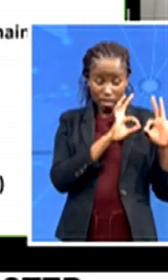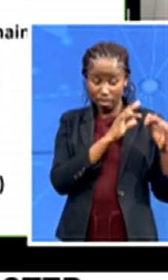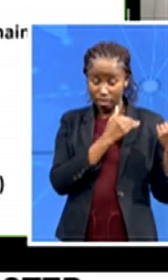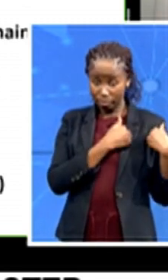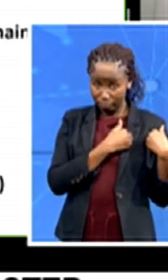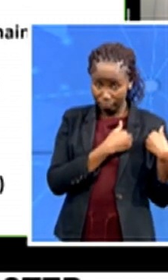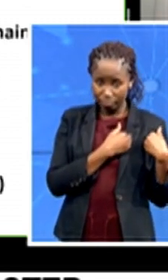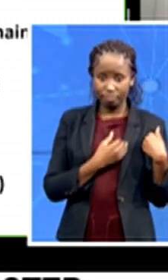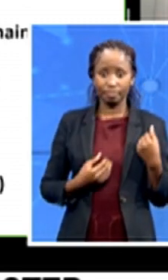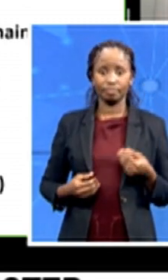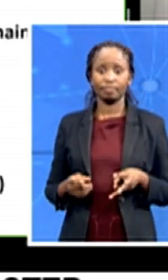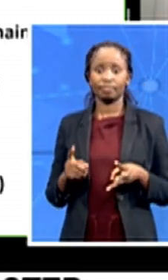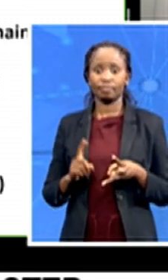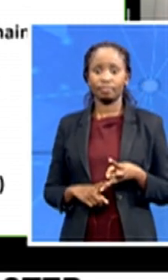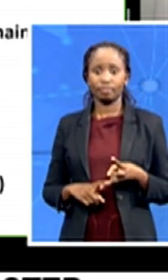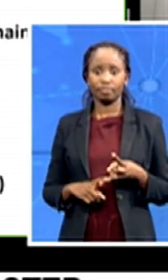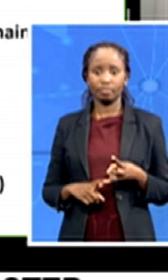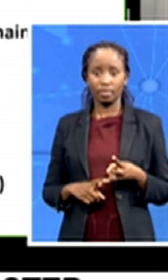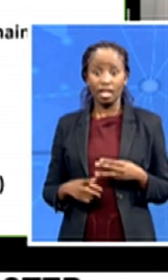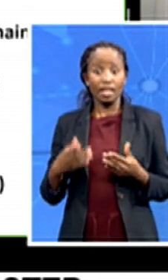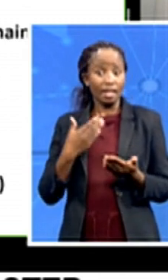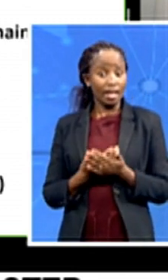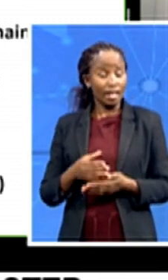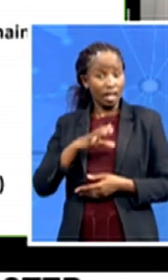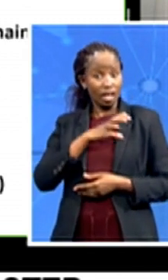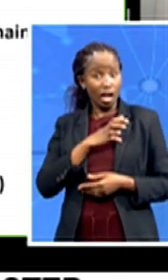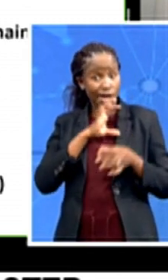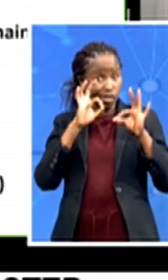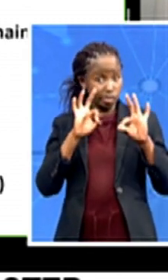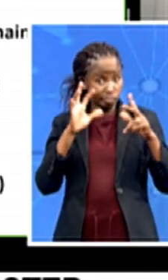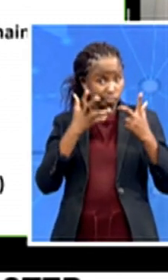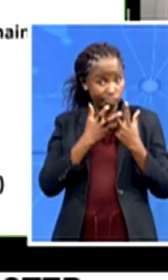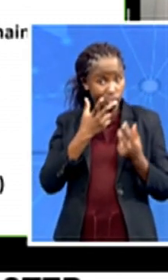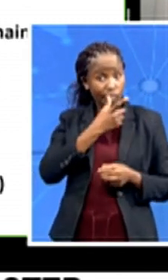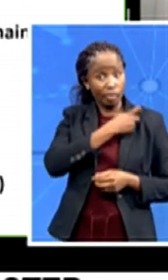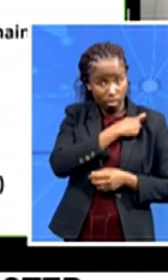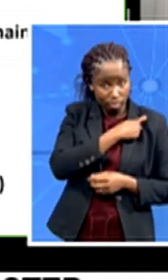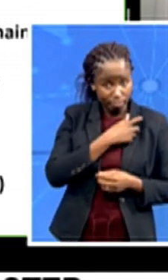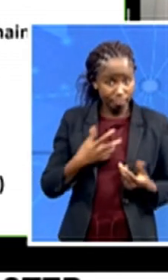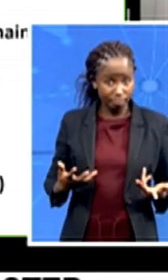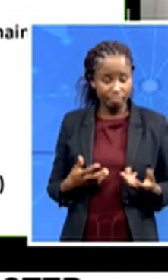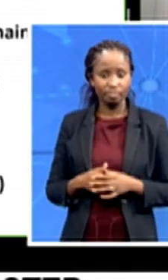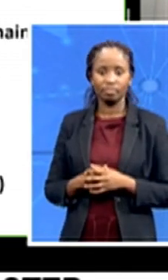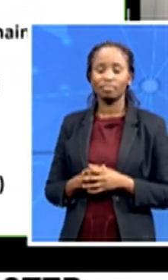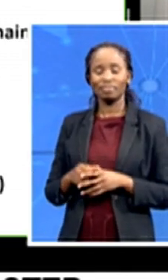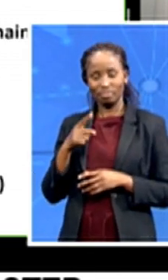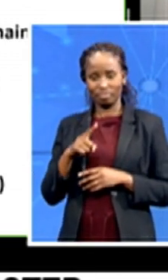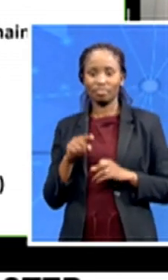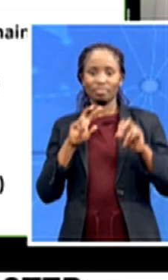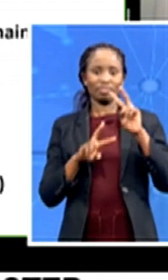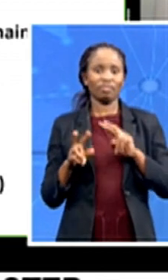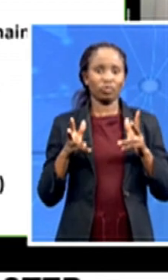you also interview the vaccinator who administered the vaccine. Then you also consider whether it